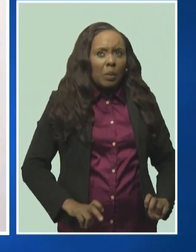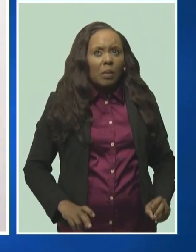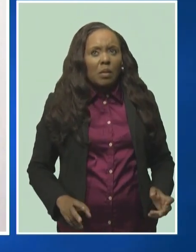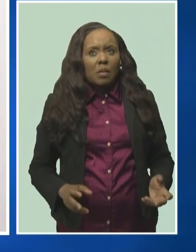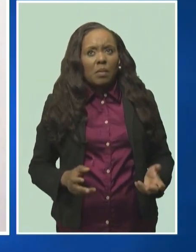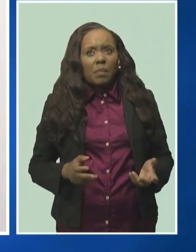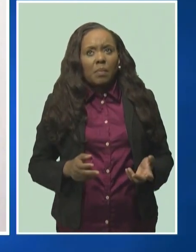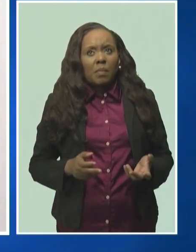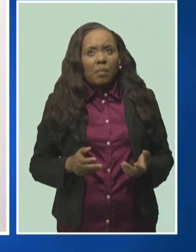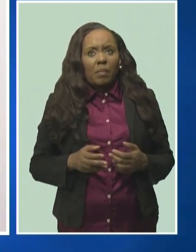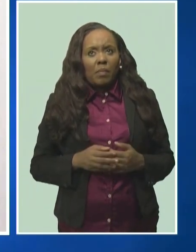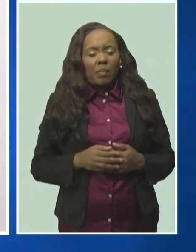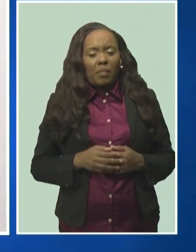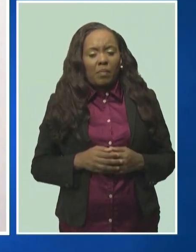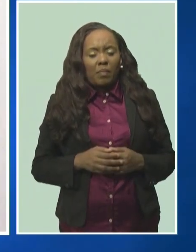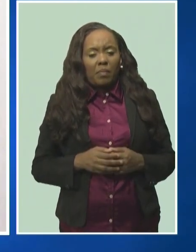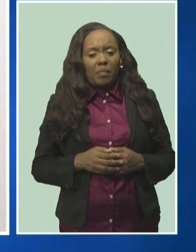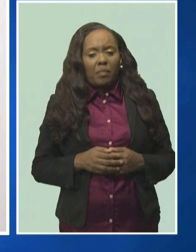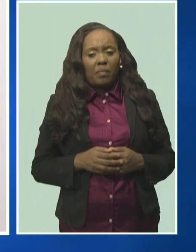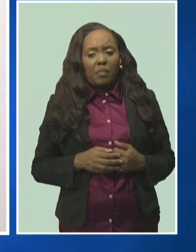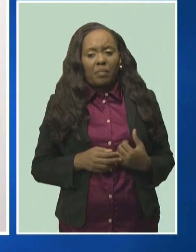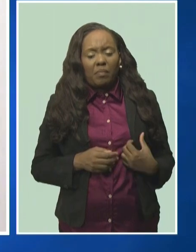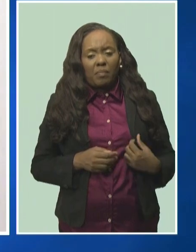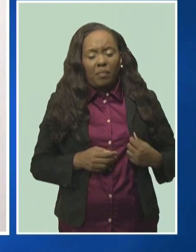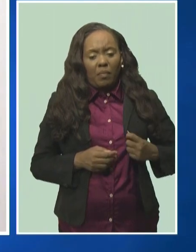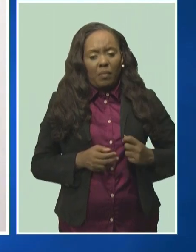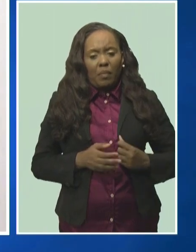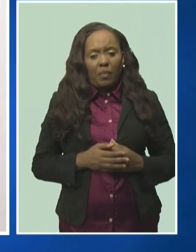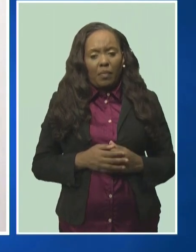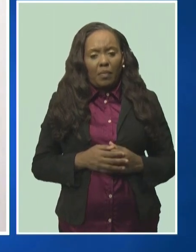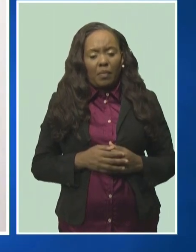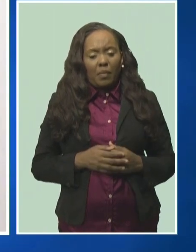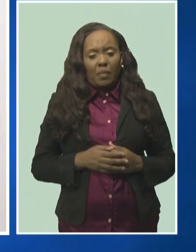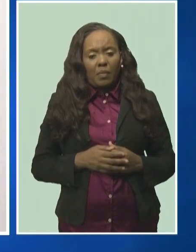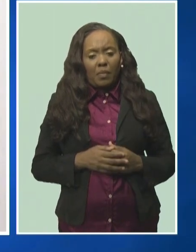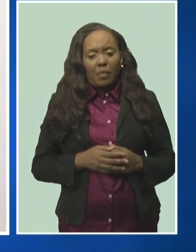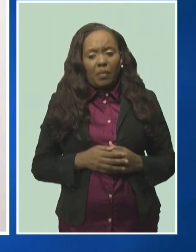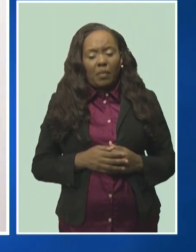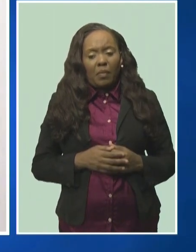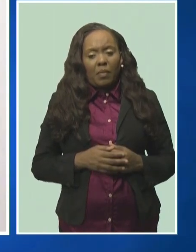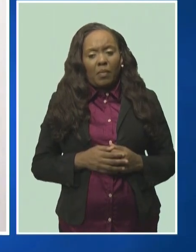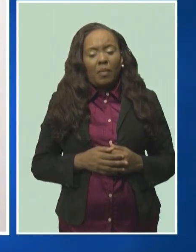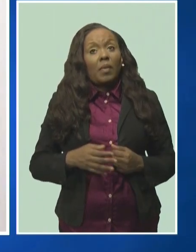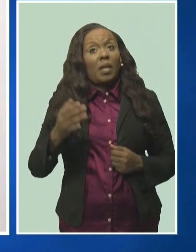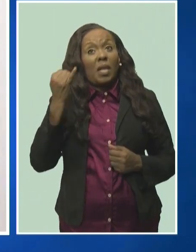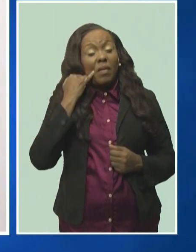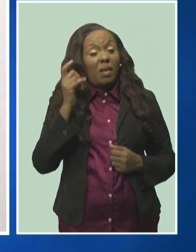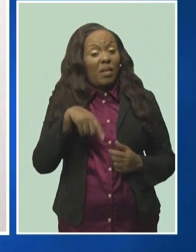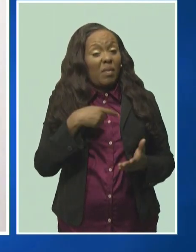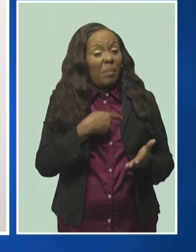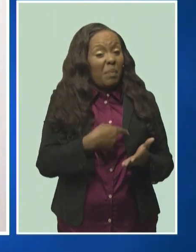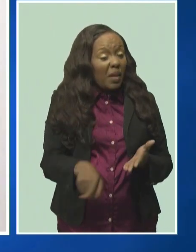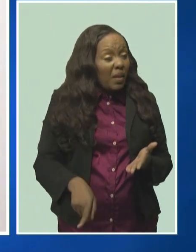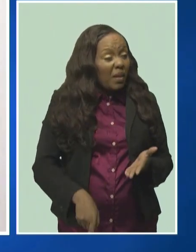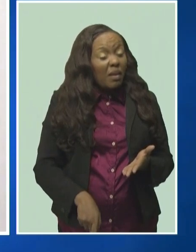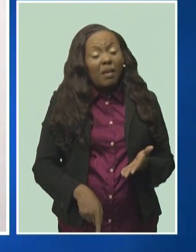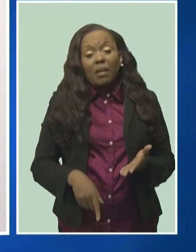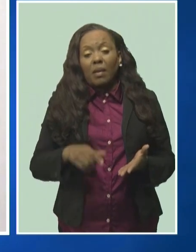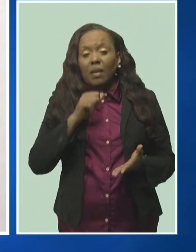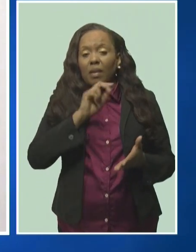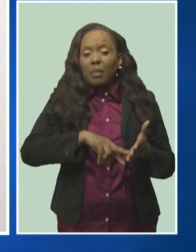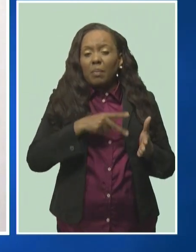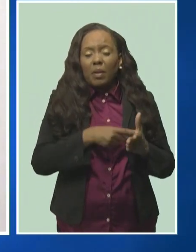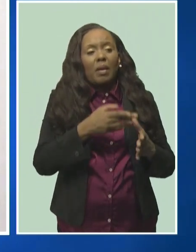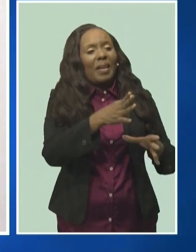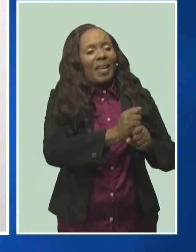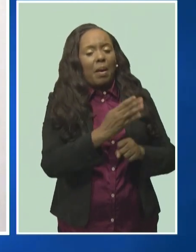you hundreds times more to pay for a ransom, and there's no guarantee that you're going to get back your data or